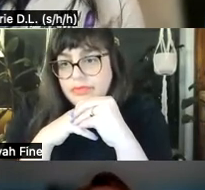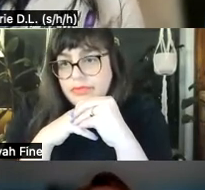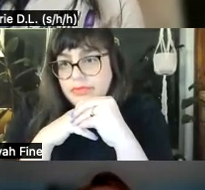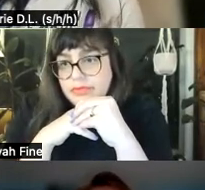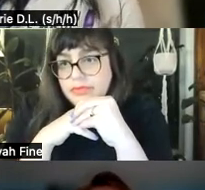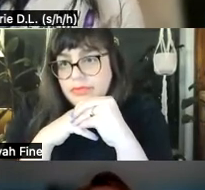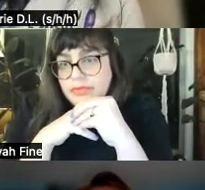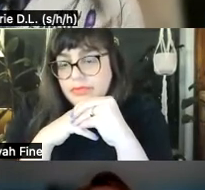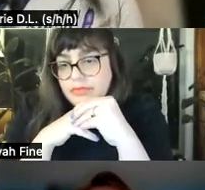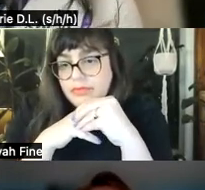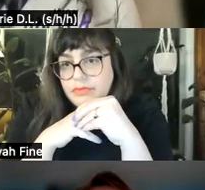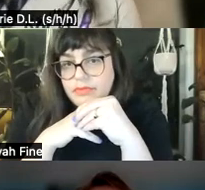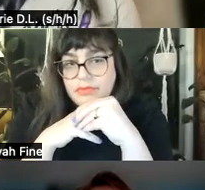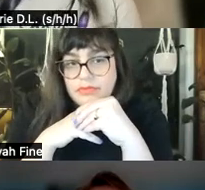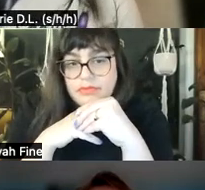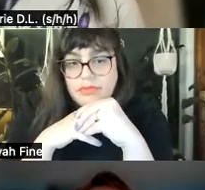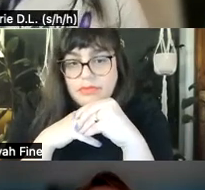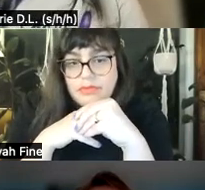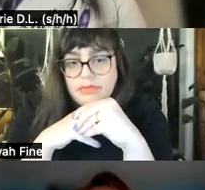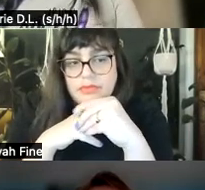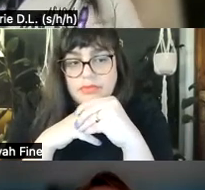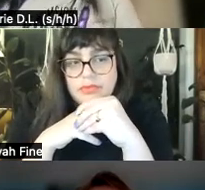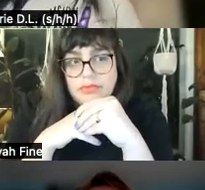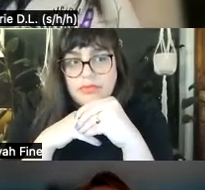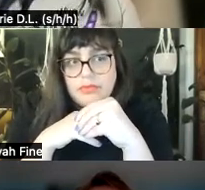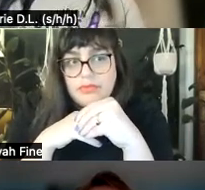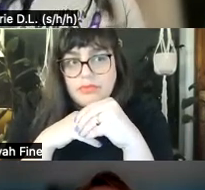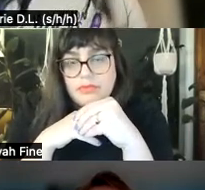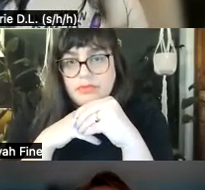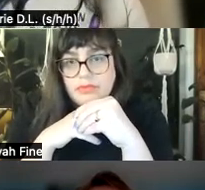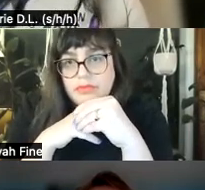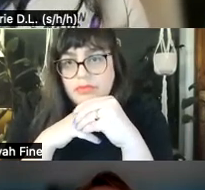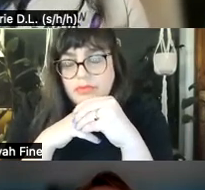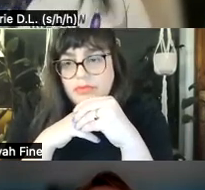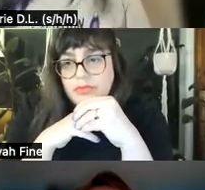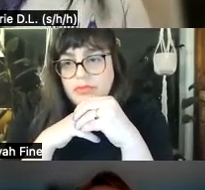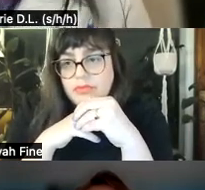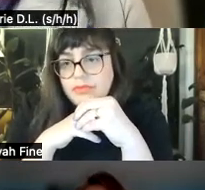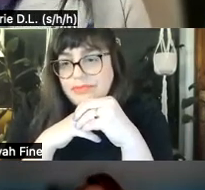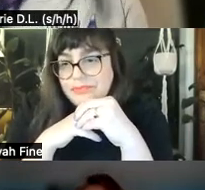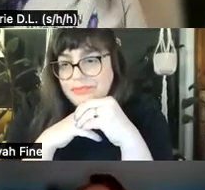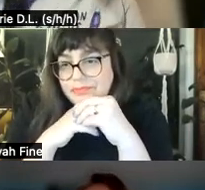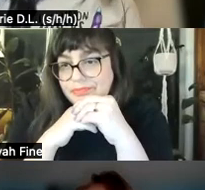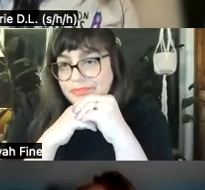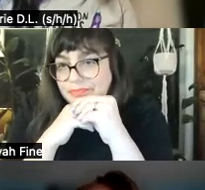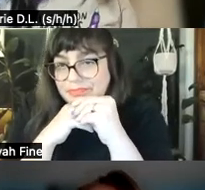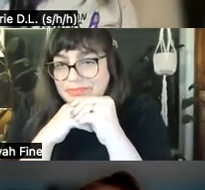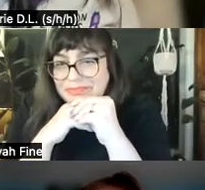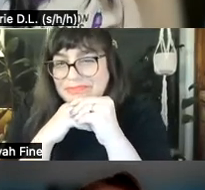I got it. I got so entranced by that space bar but it's messing me up.